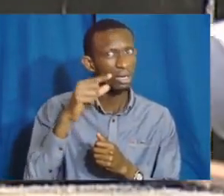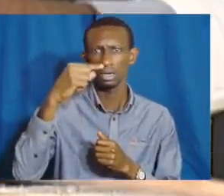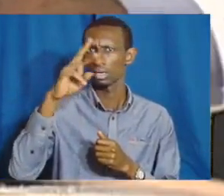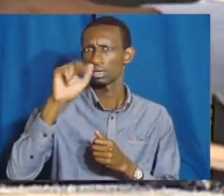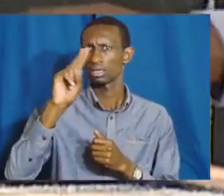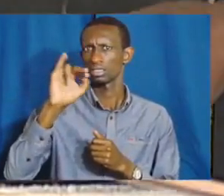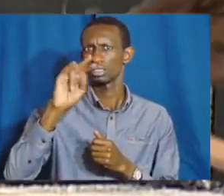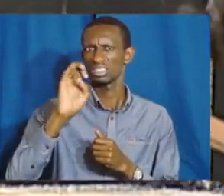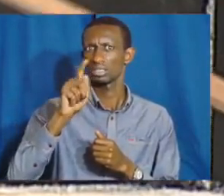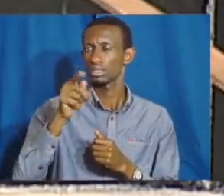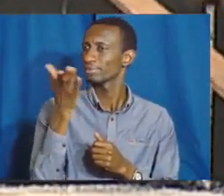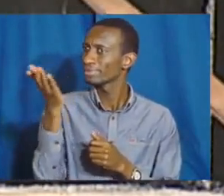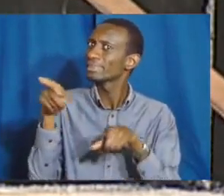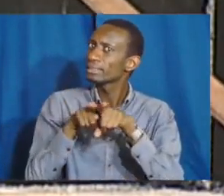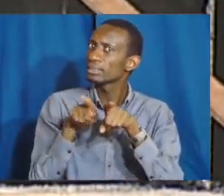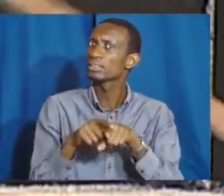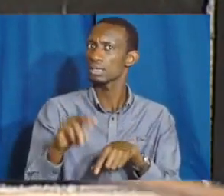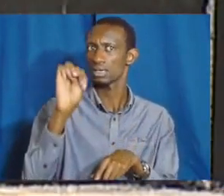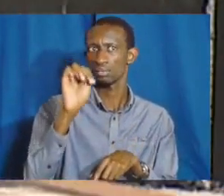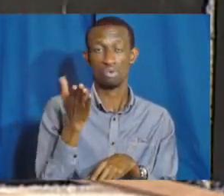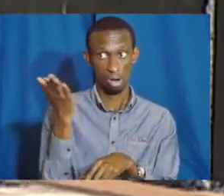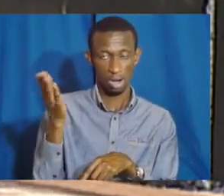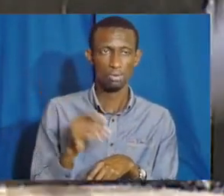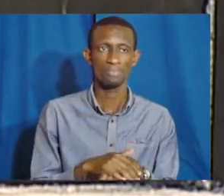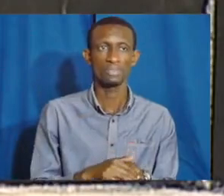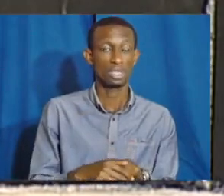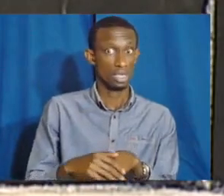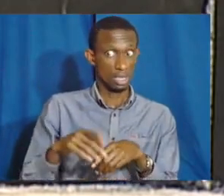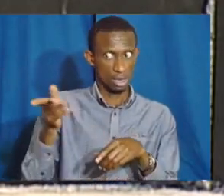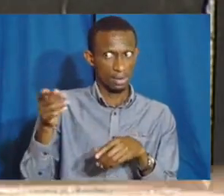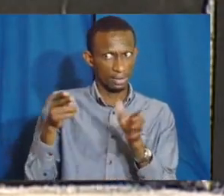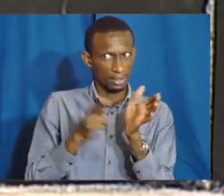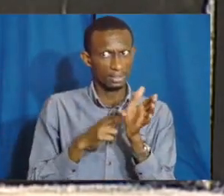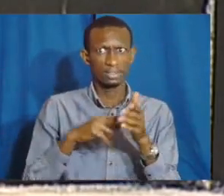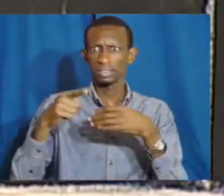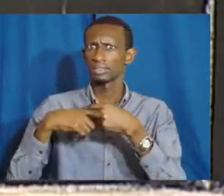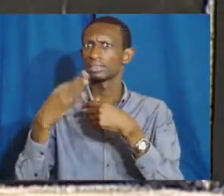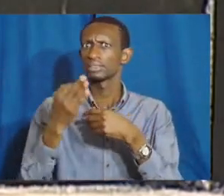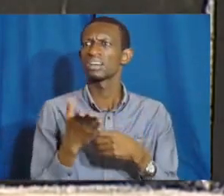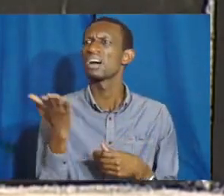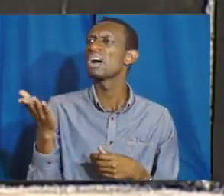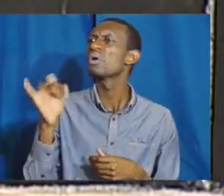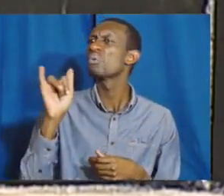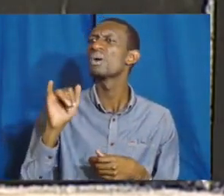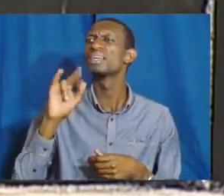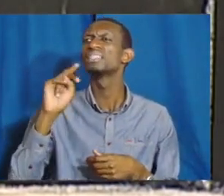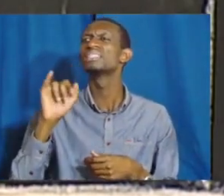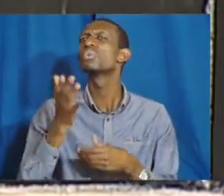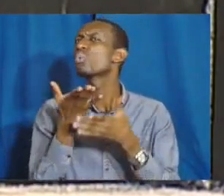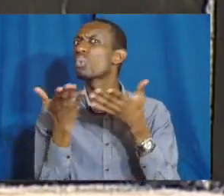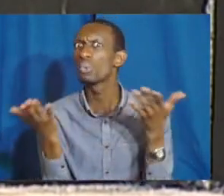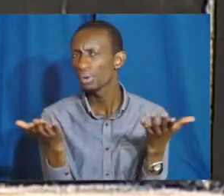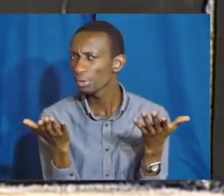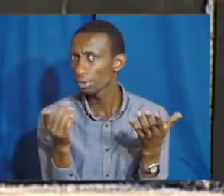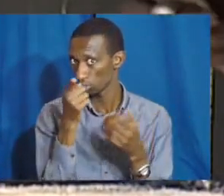n. Here, our gradient is equal to negative 3. What is our y-intercept? As